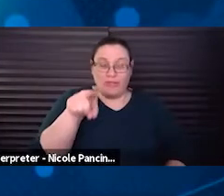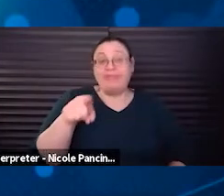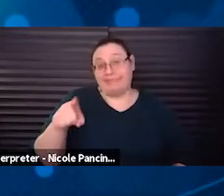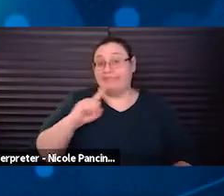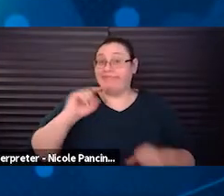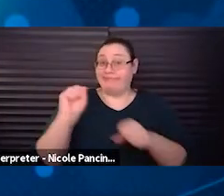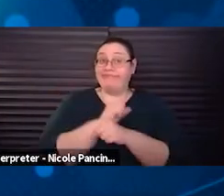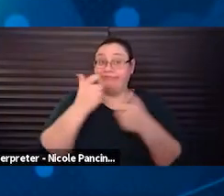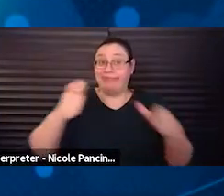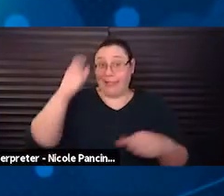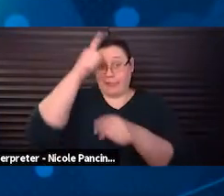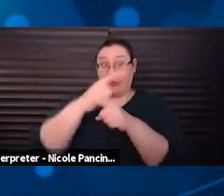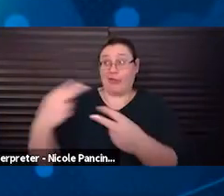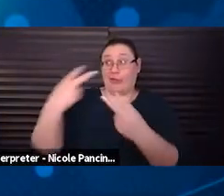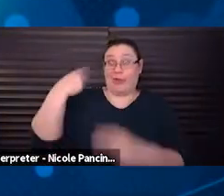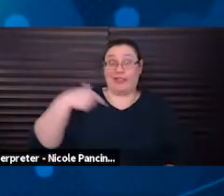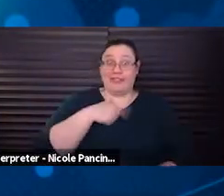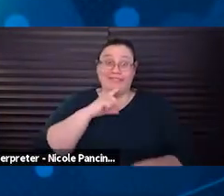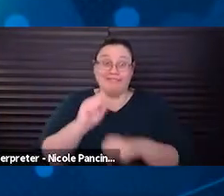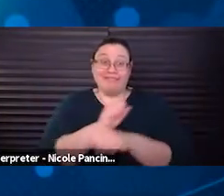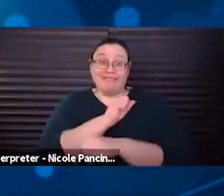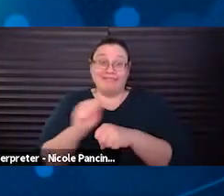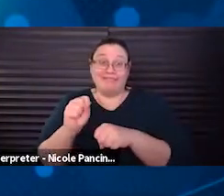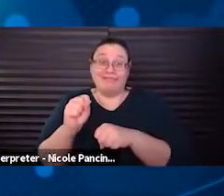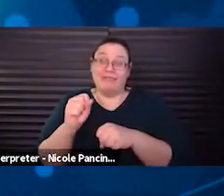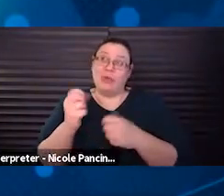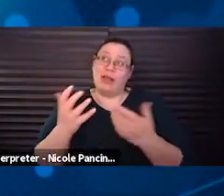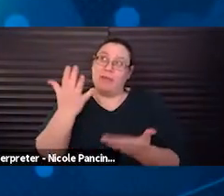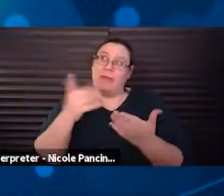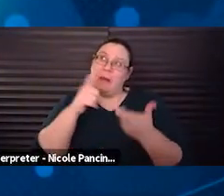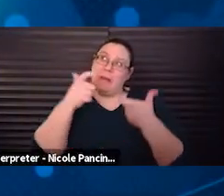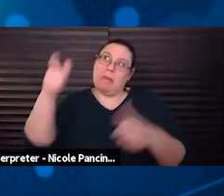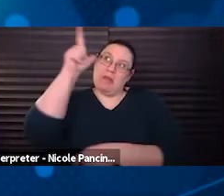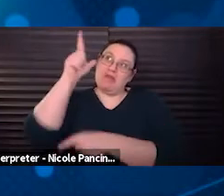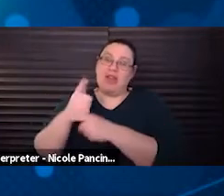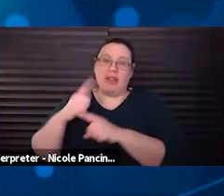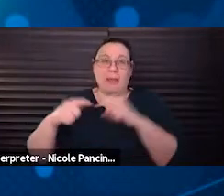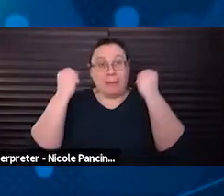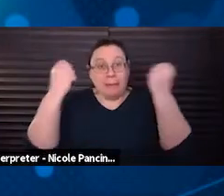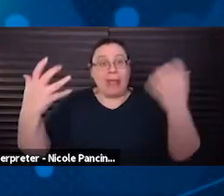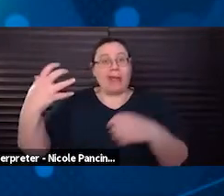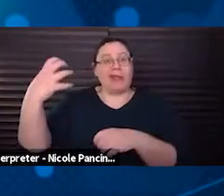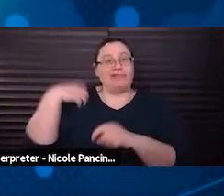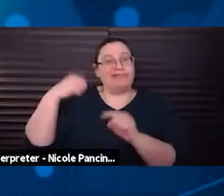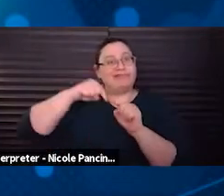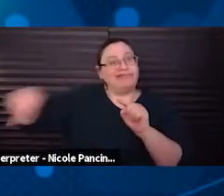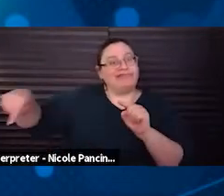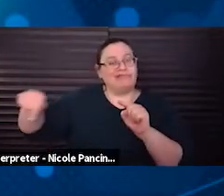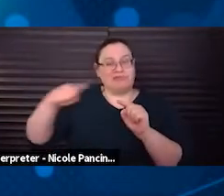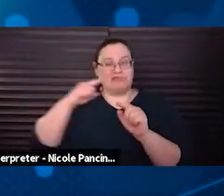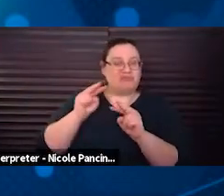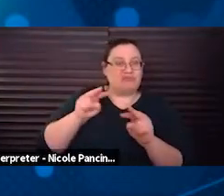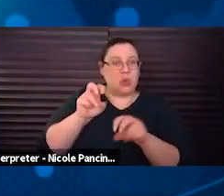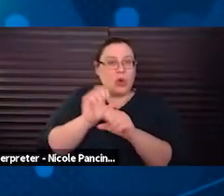is watching us, okay? So maybe it's maybe not Big Brother per se, but many employers everywhere are keeping tabs on their workers in